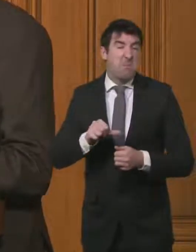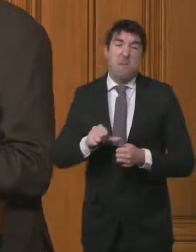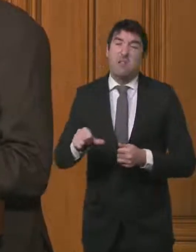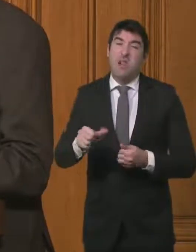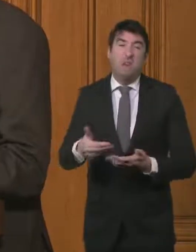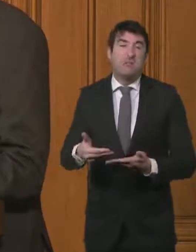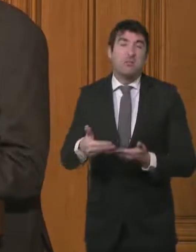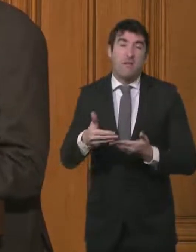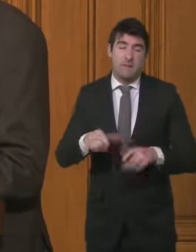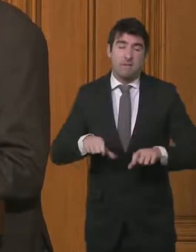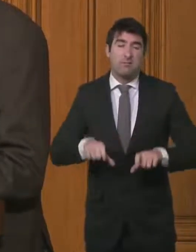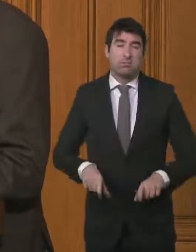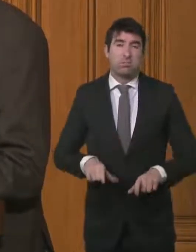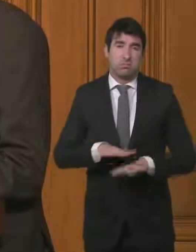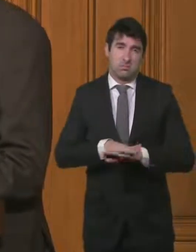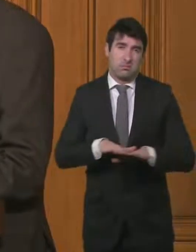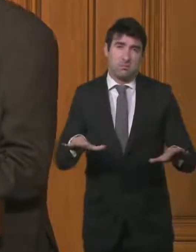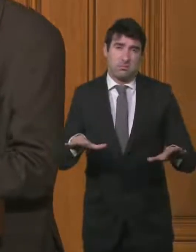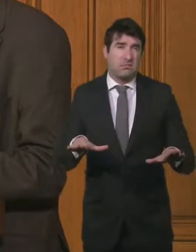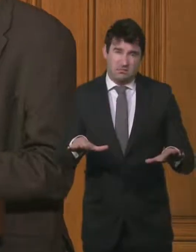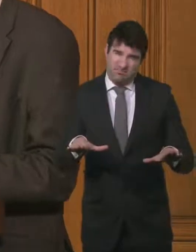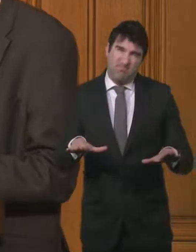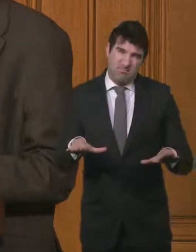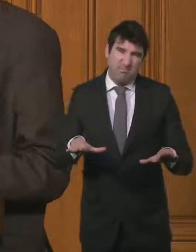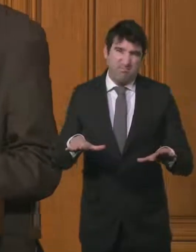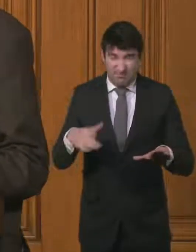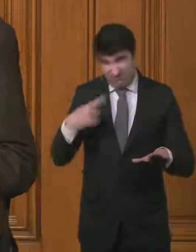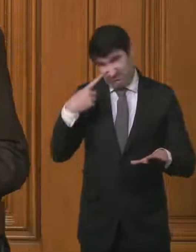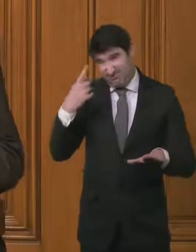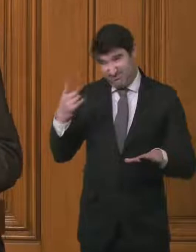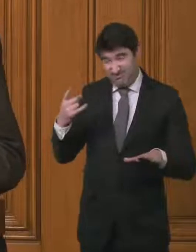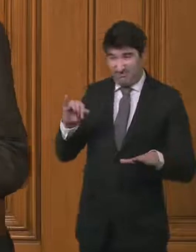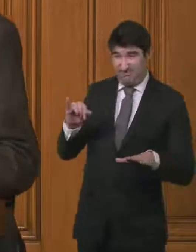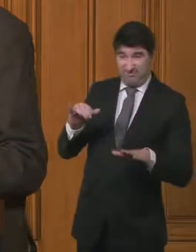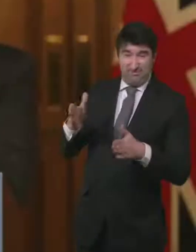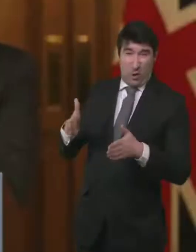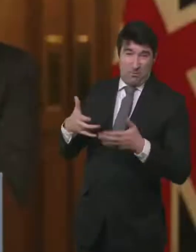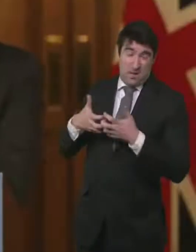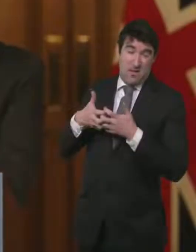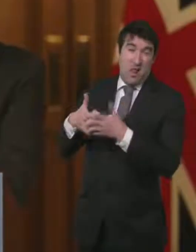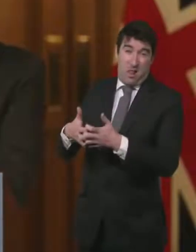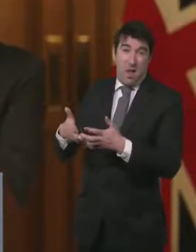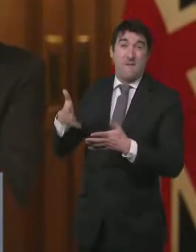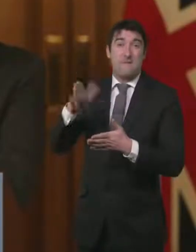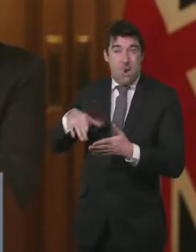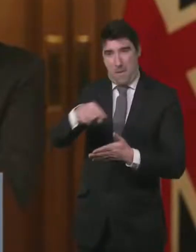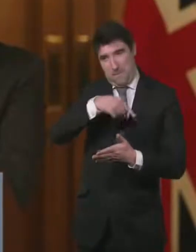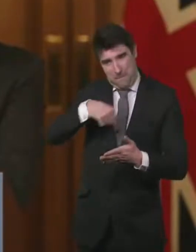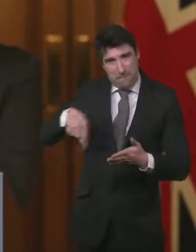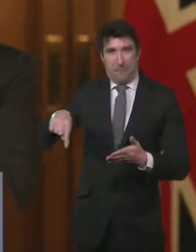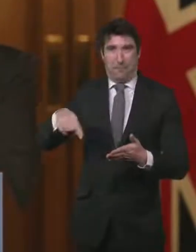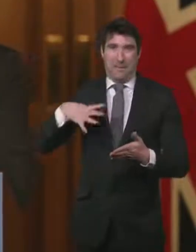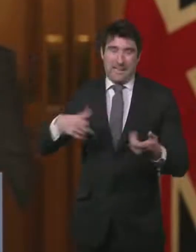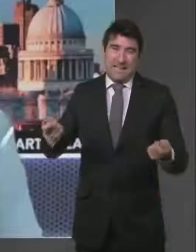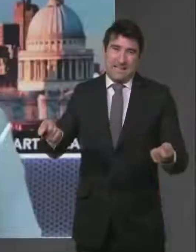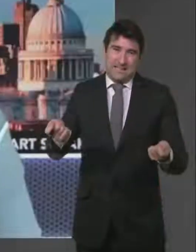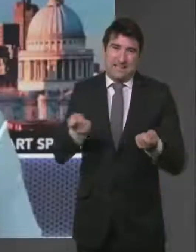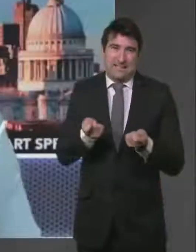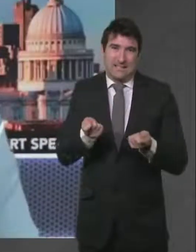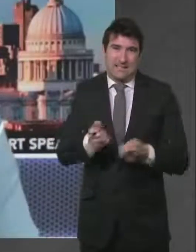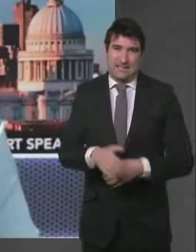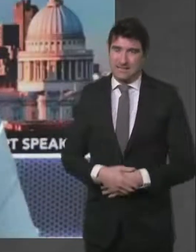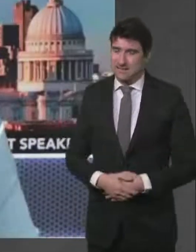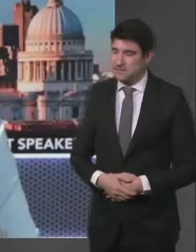when we are seeing infection rates at their highest. Thanks, Steve. Thanks, Sam. Charlotte Ivers, Talk Radio. Thank you,